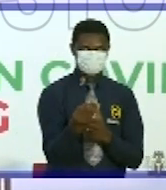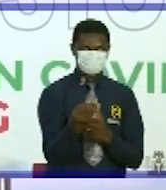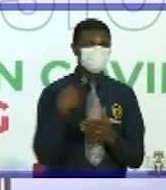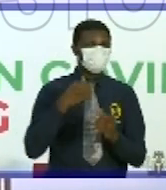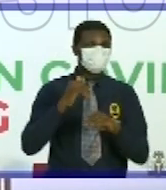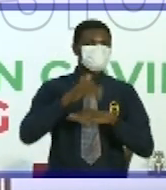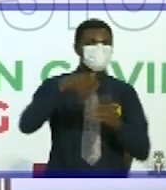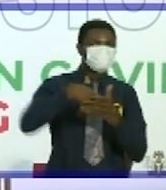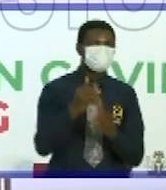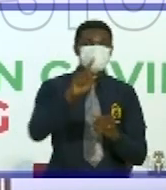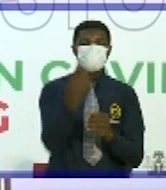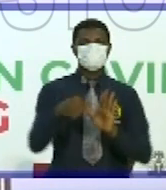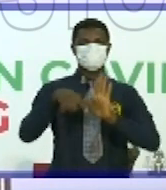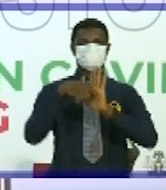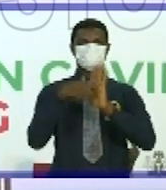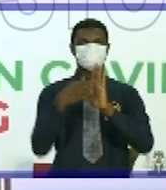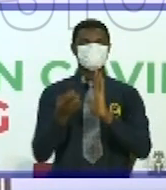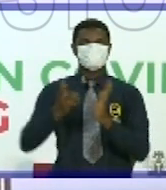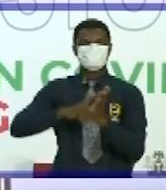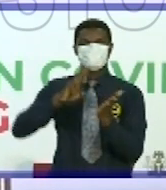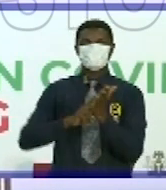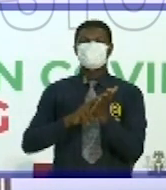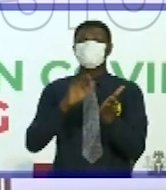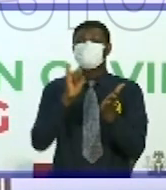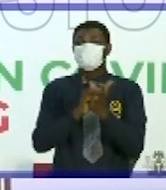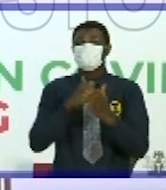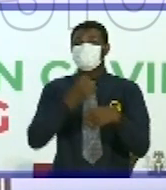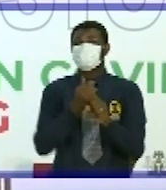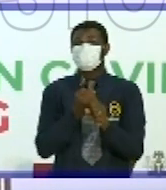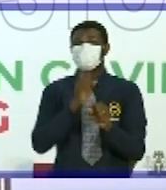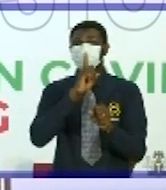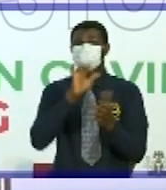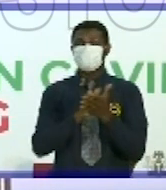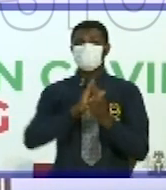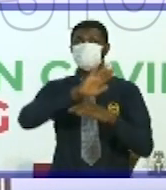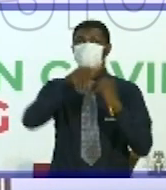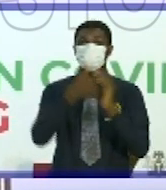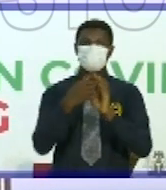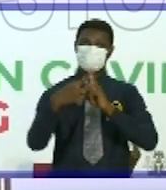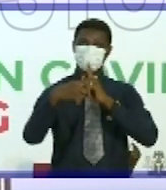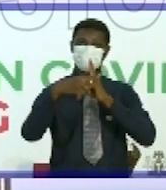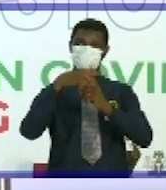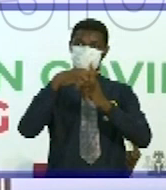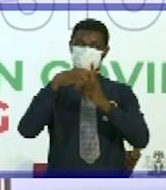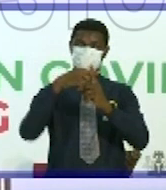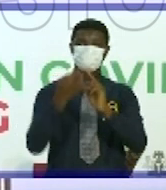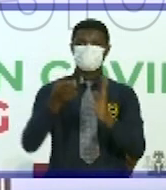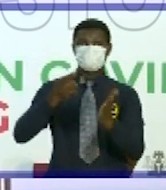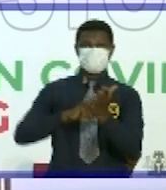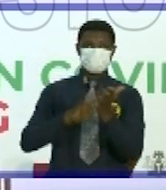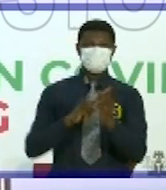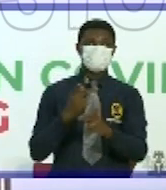platform. This is actually to ensure that the positive results are well taken care of,